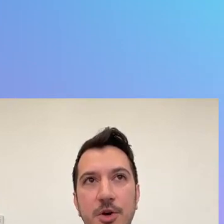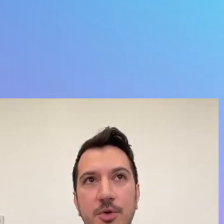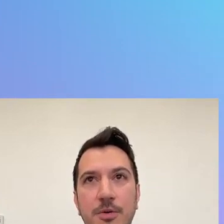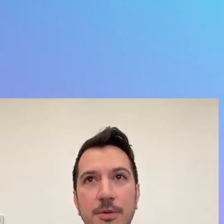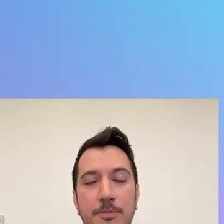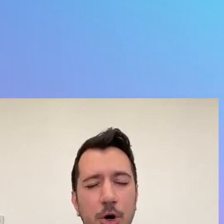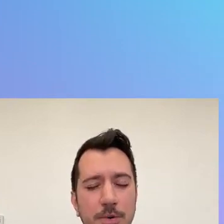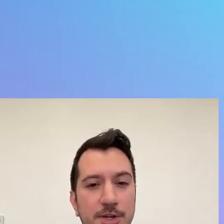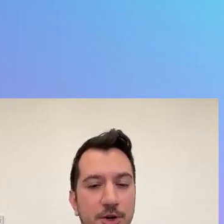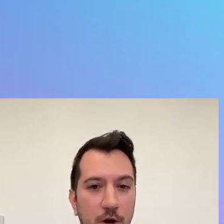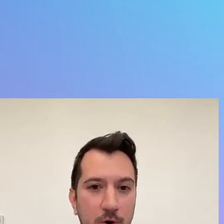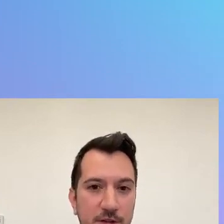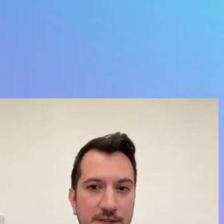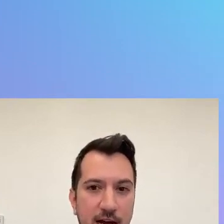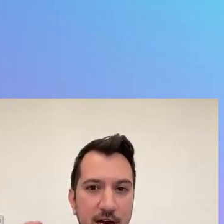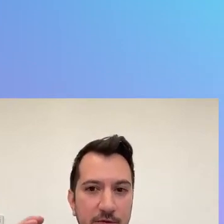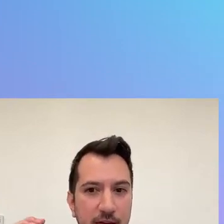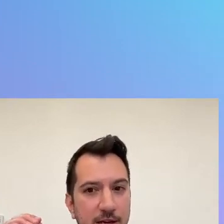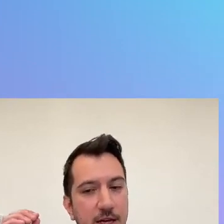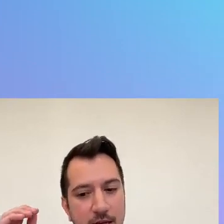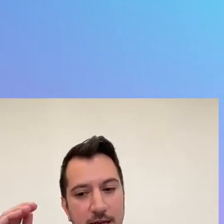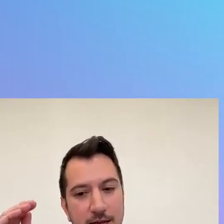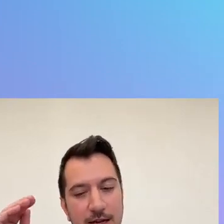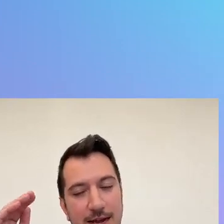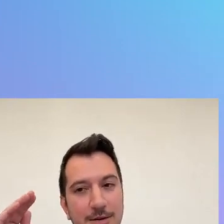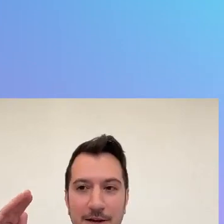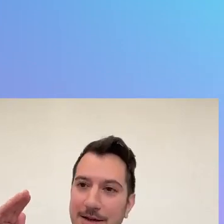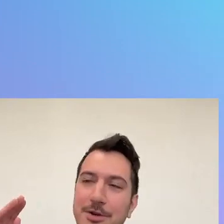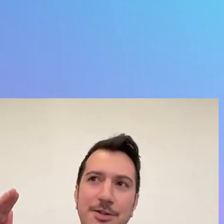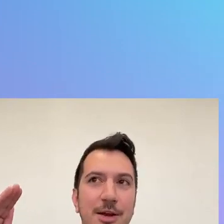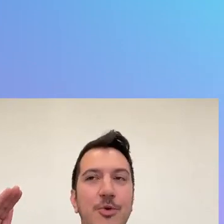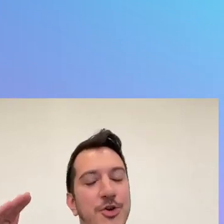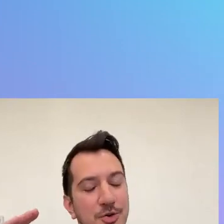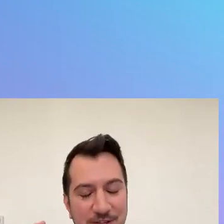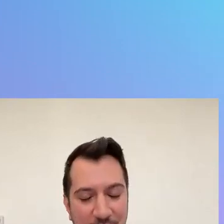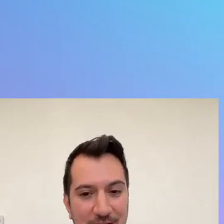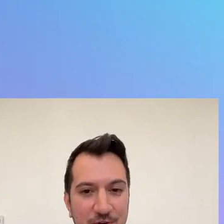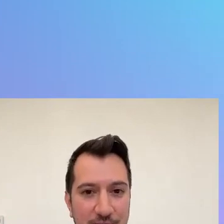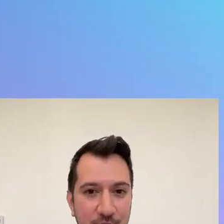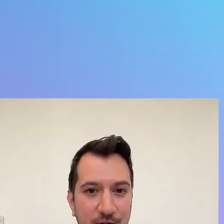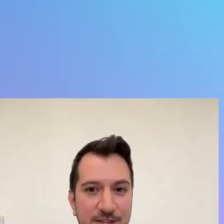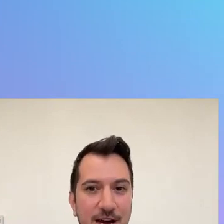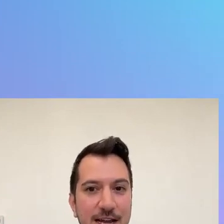even though the purpose of dark mode is to kind of like, I'm going to say reduce